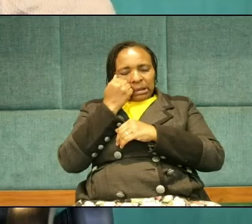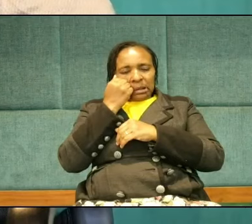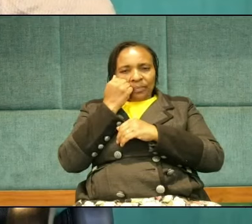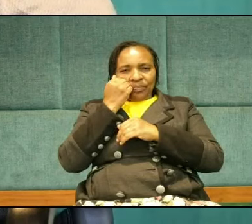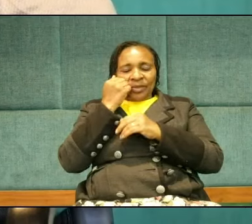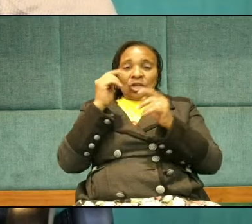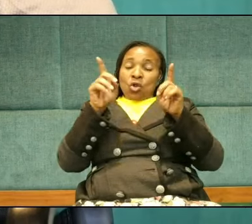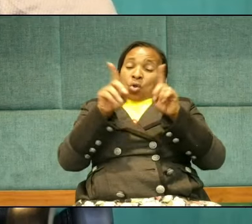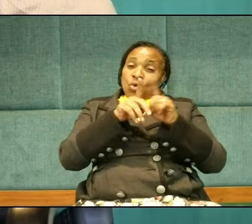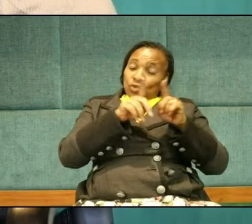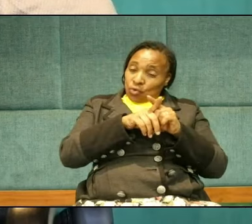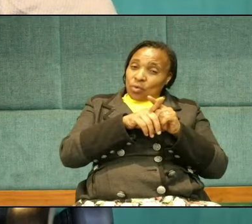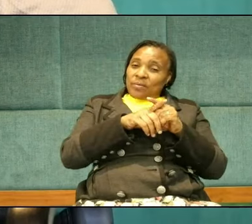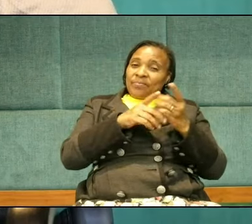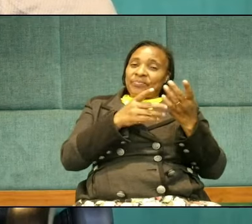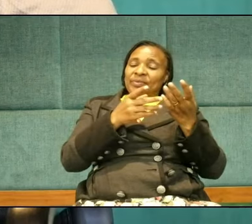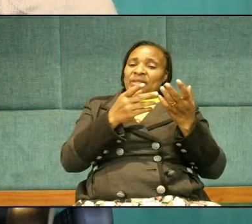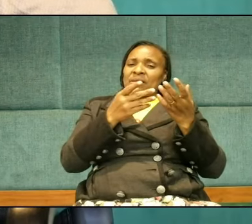and also